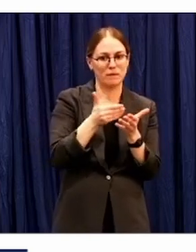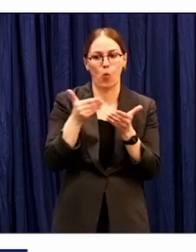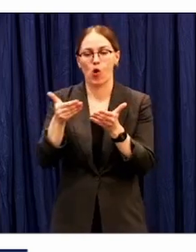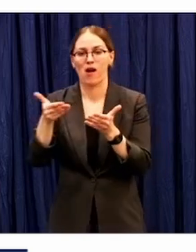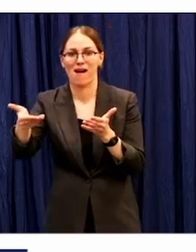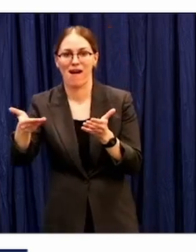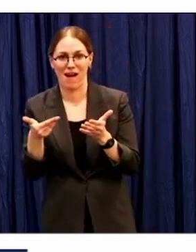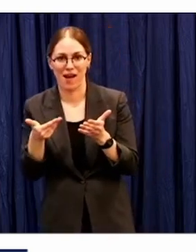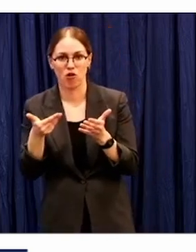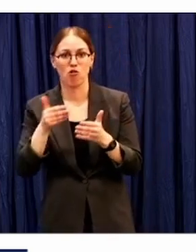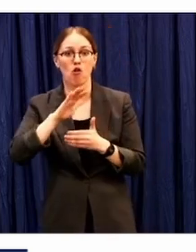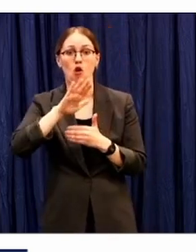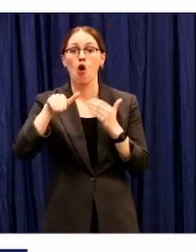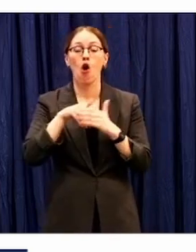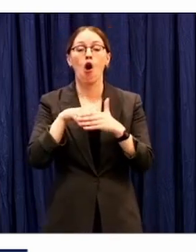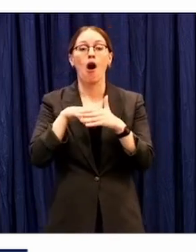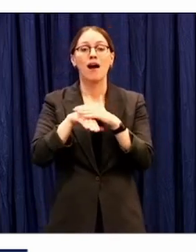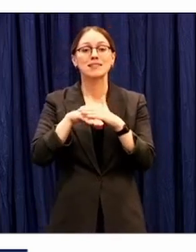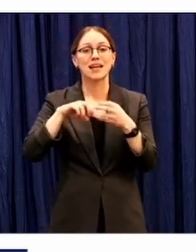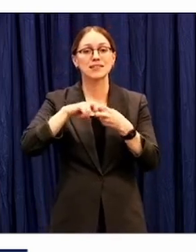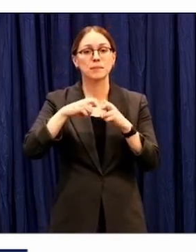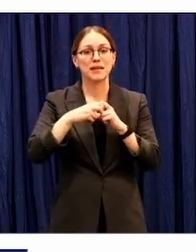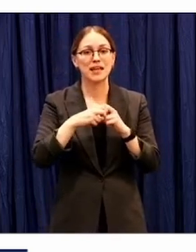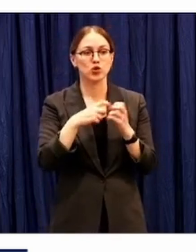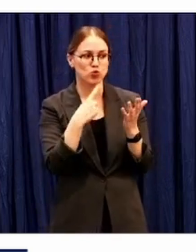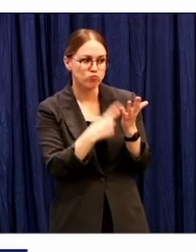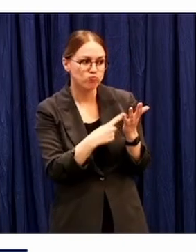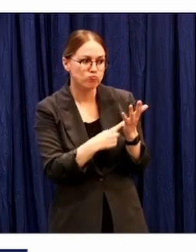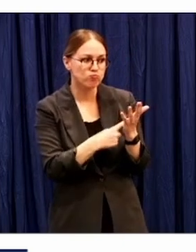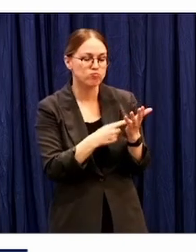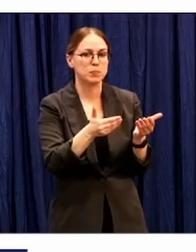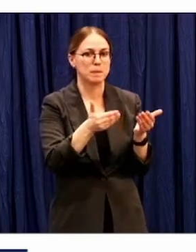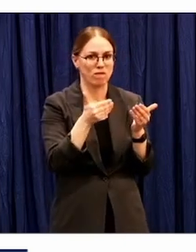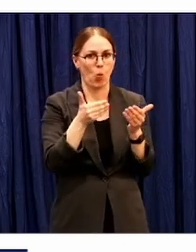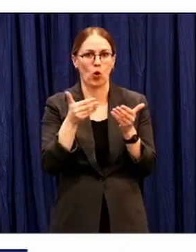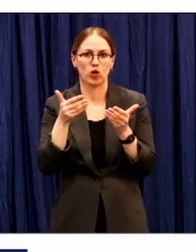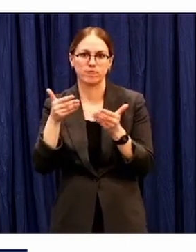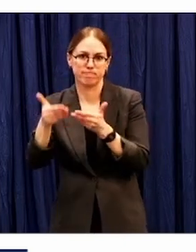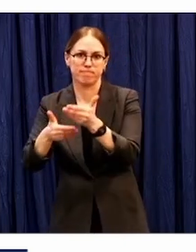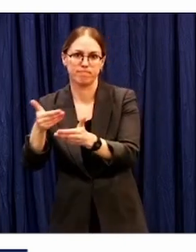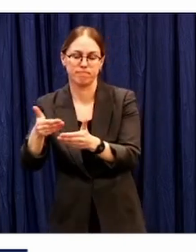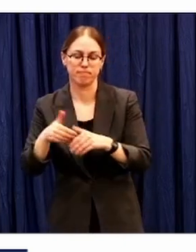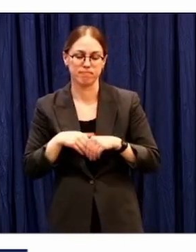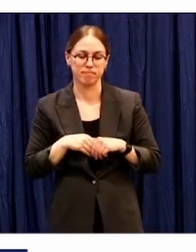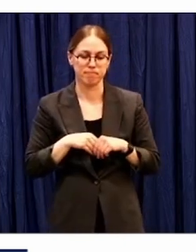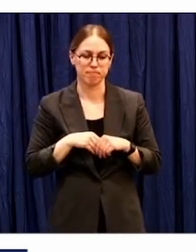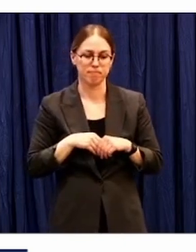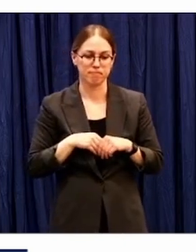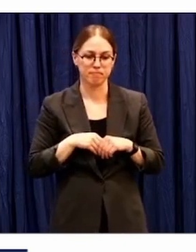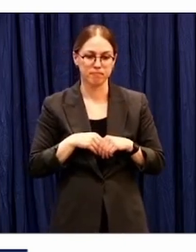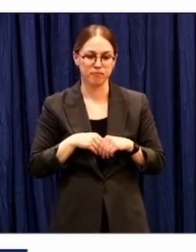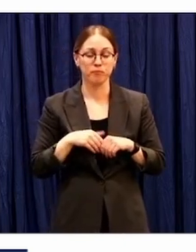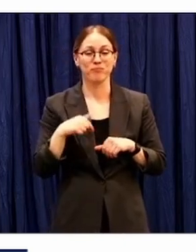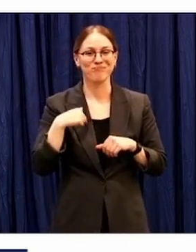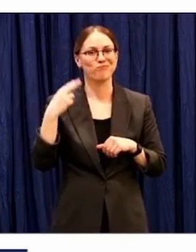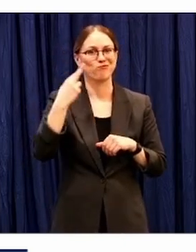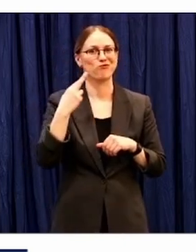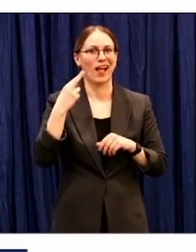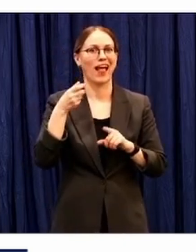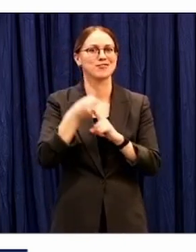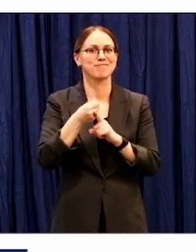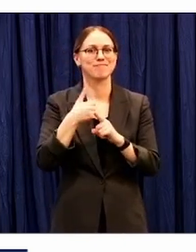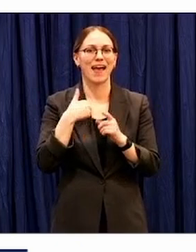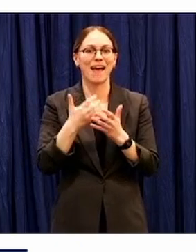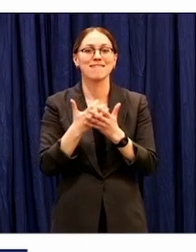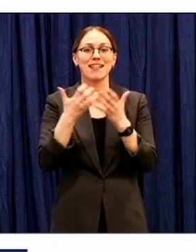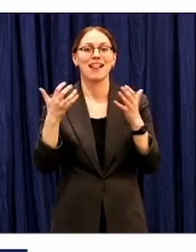that all accessibility issues are remediated before that system goes live. We did realize that we have a lot of systems